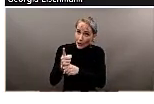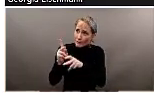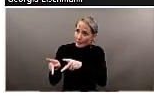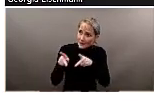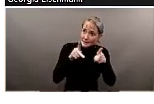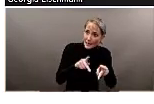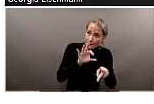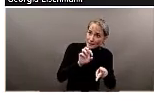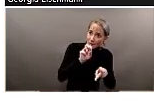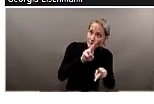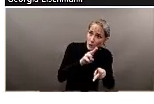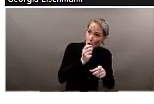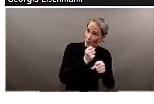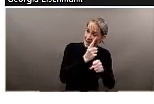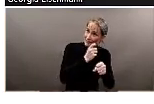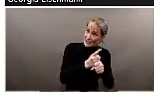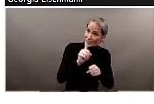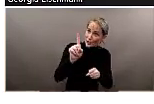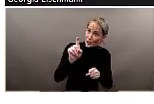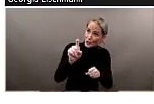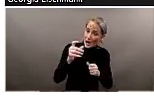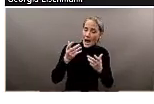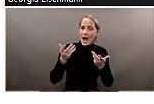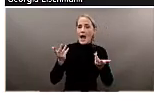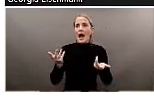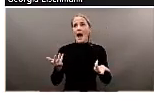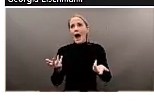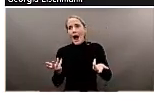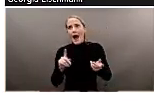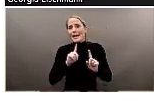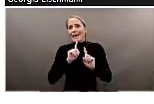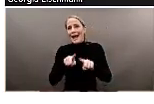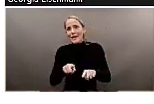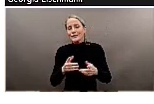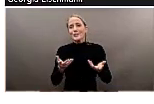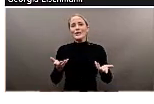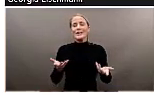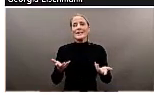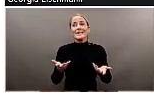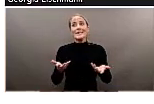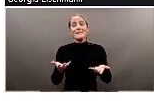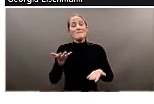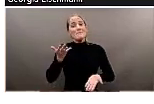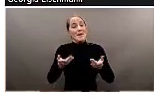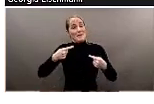have another vaccine, COVID vaccine next year? Is it going to be like the flu?